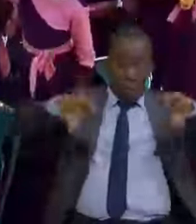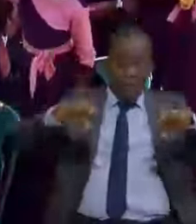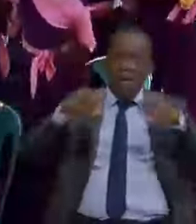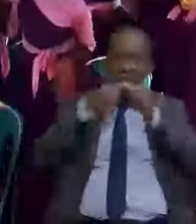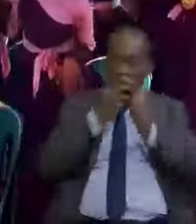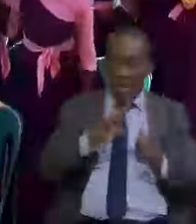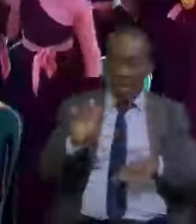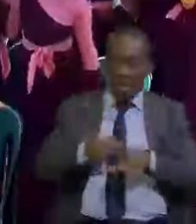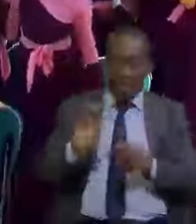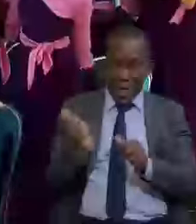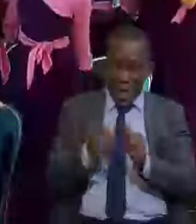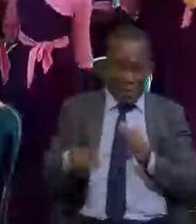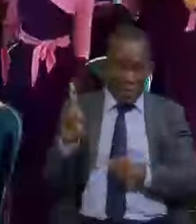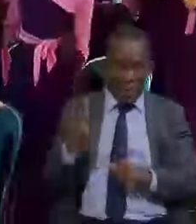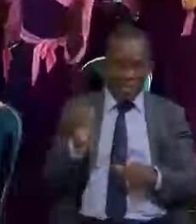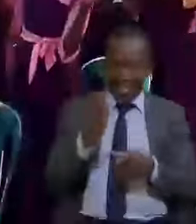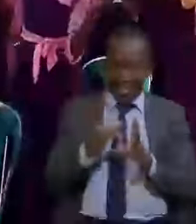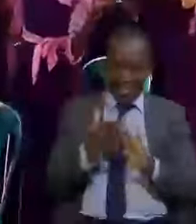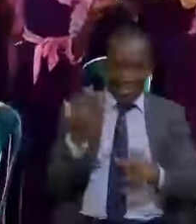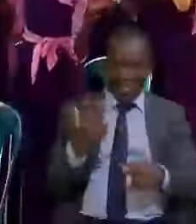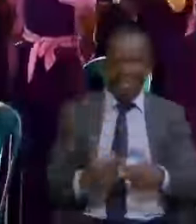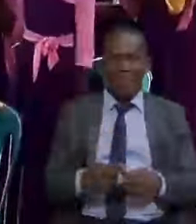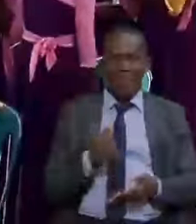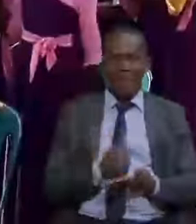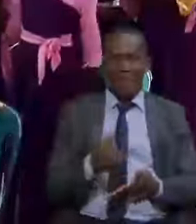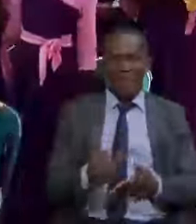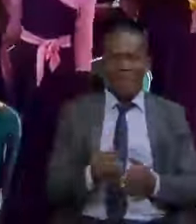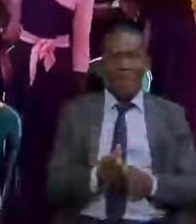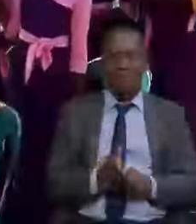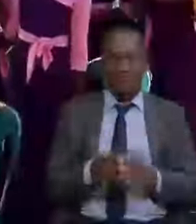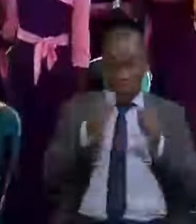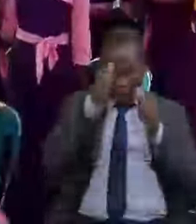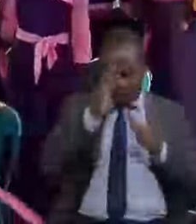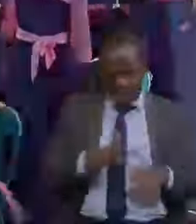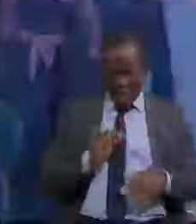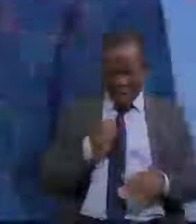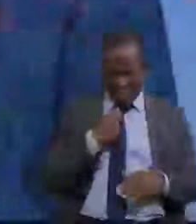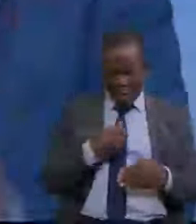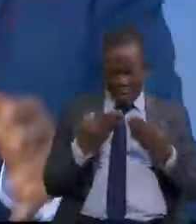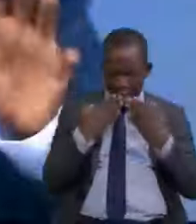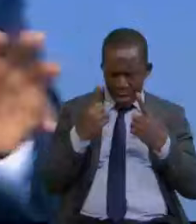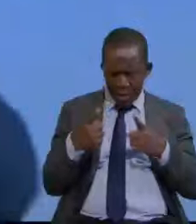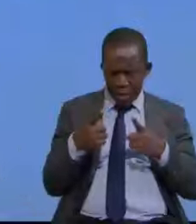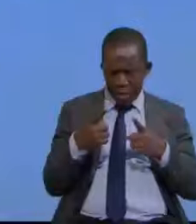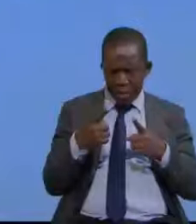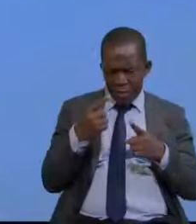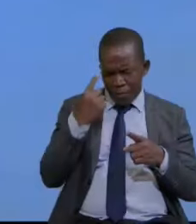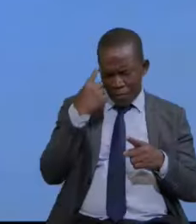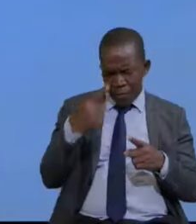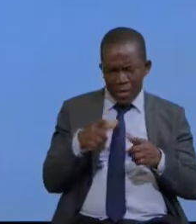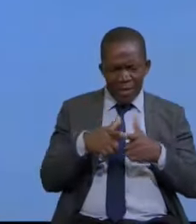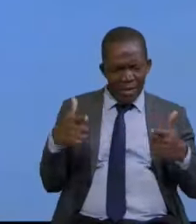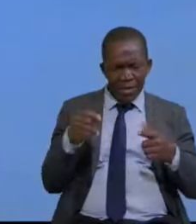Jesus' name. Father, we thank you and bless your name. What a great God you are. Every time,